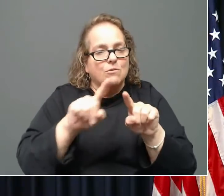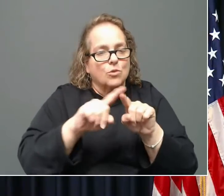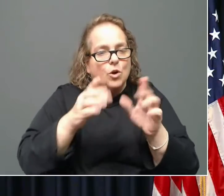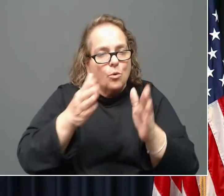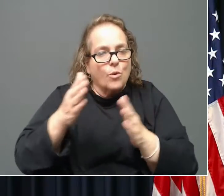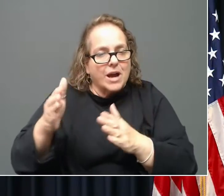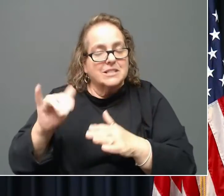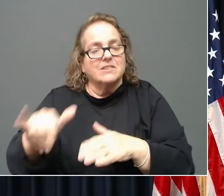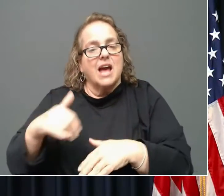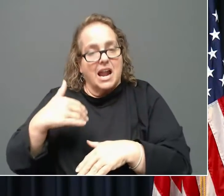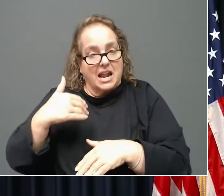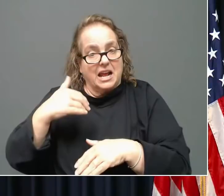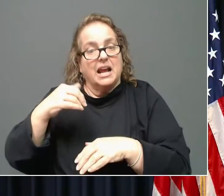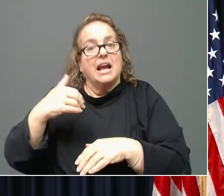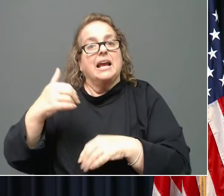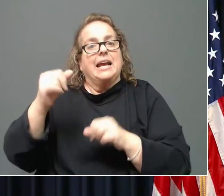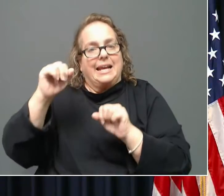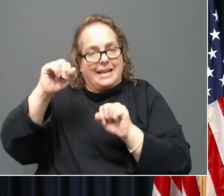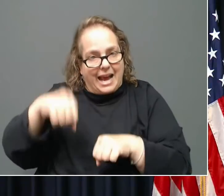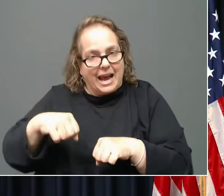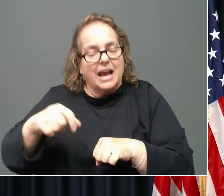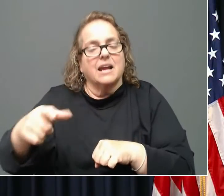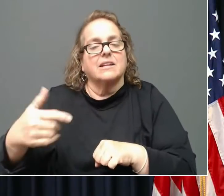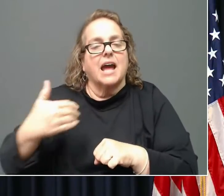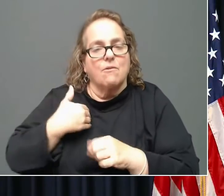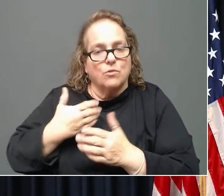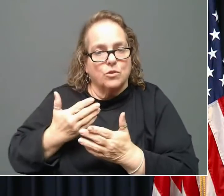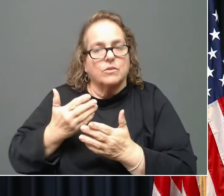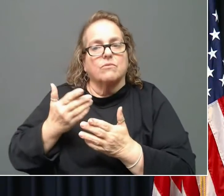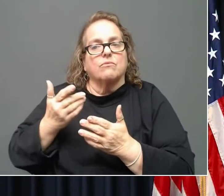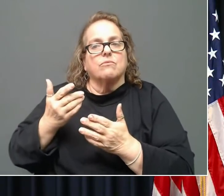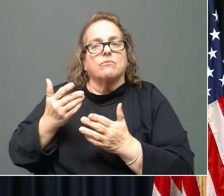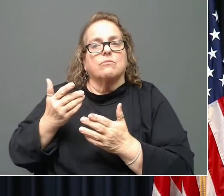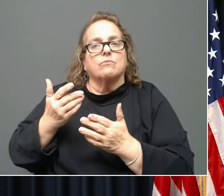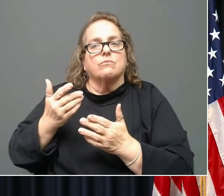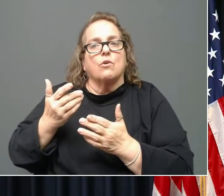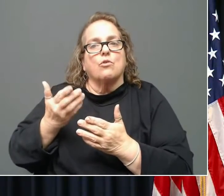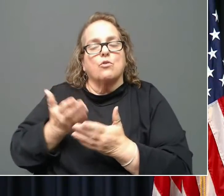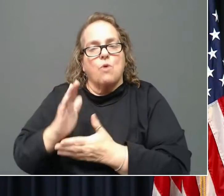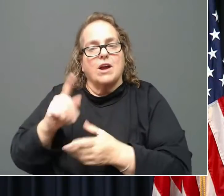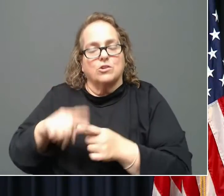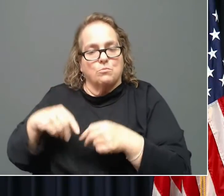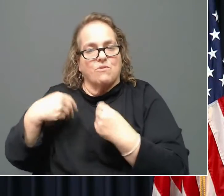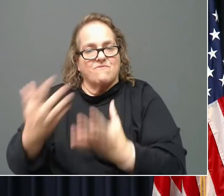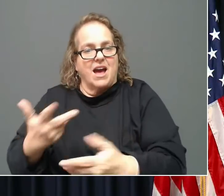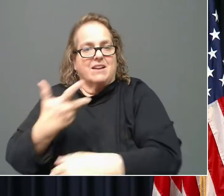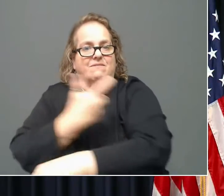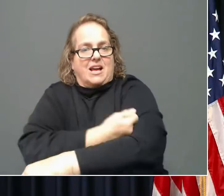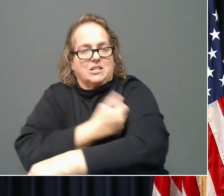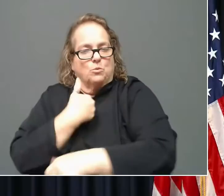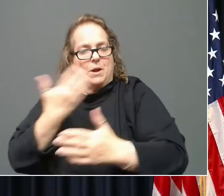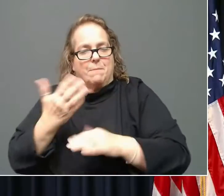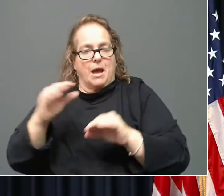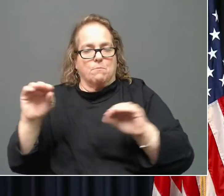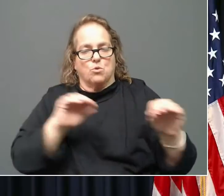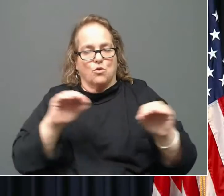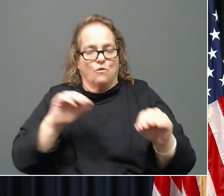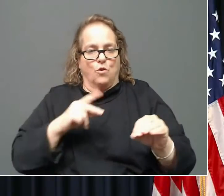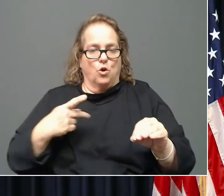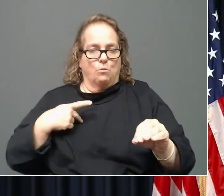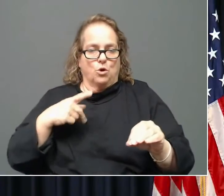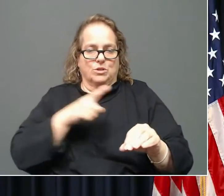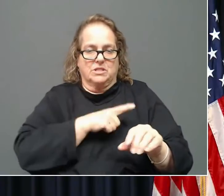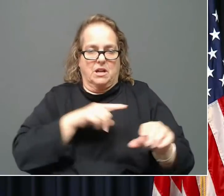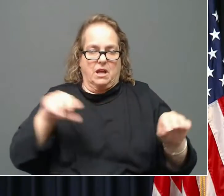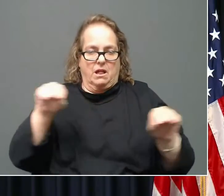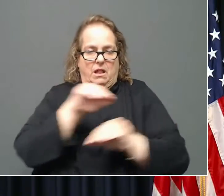right licensing to provide vaccines, and we may be able to move them over too. So your question brings up a really